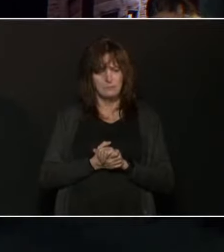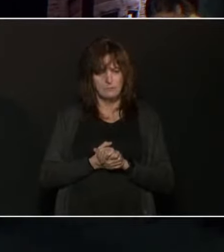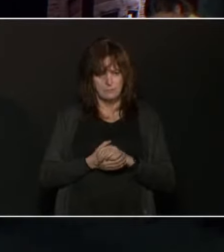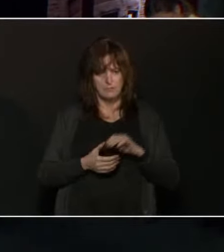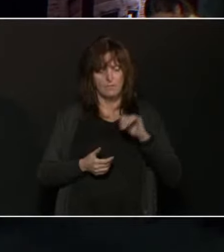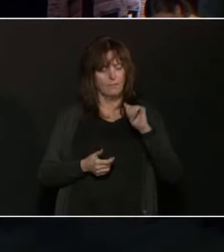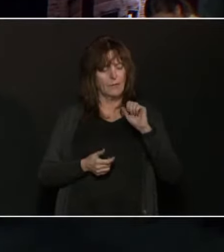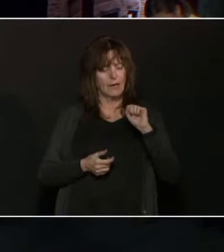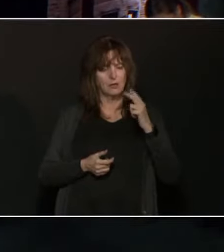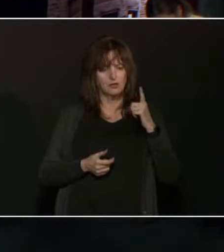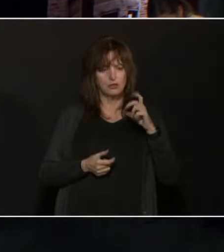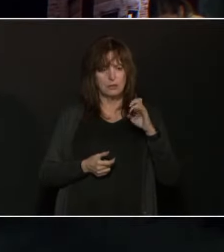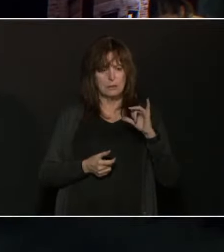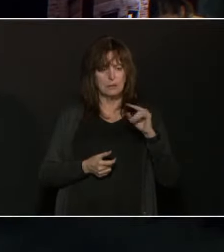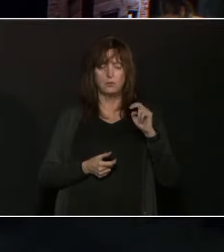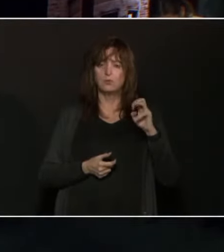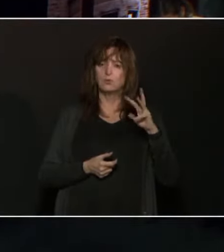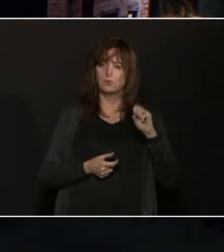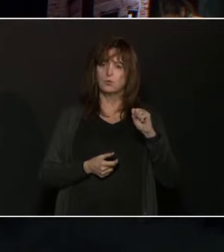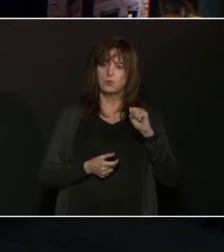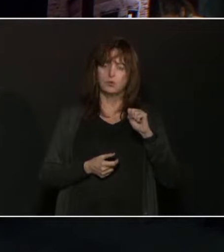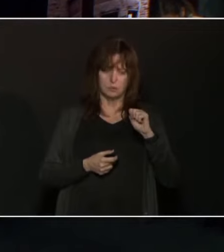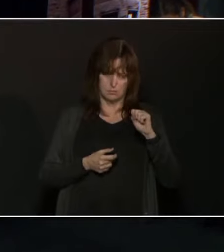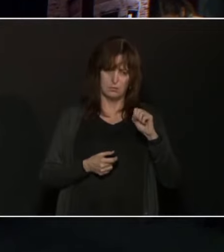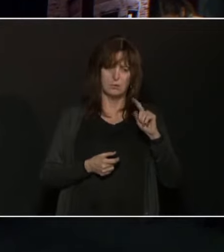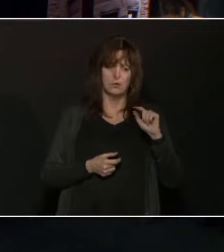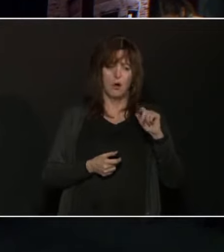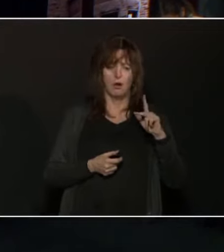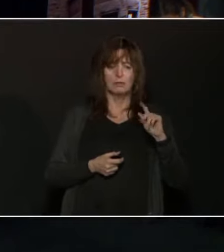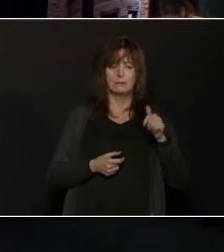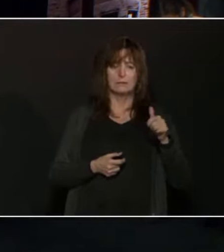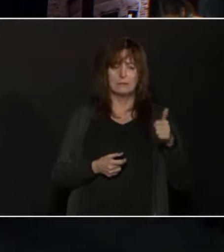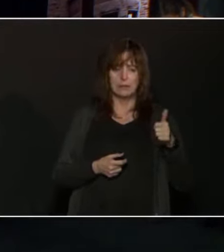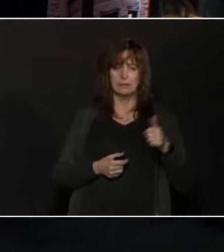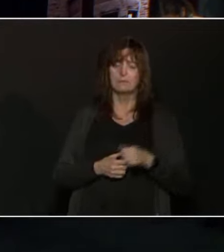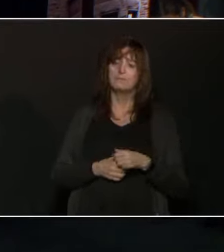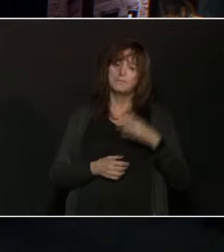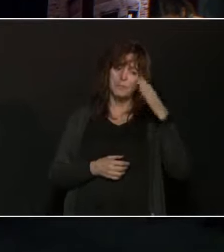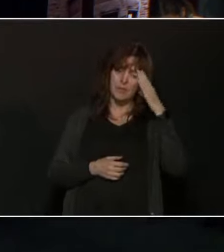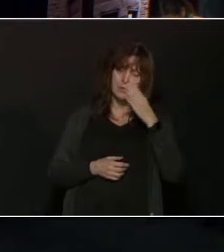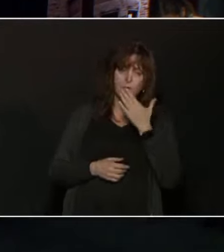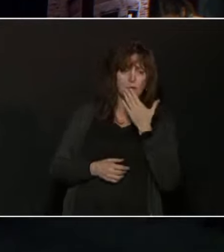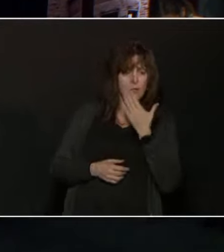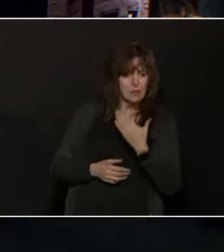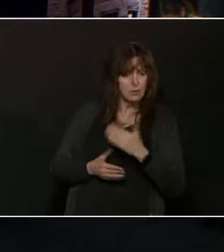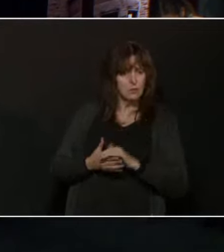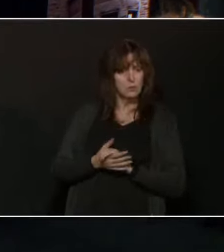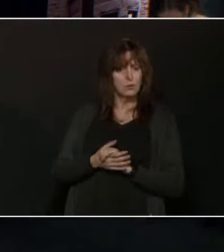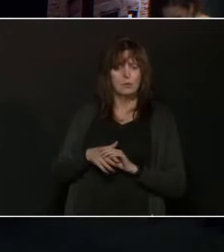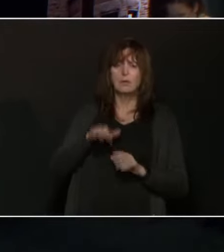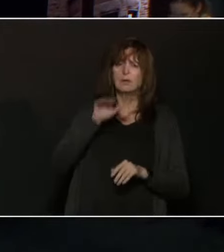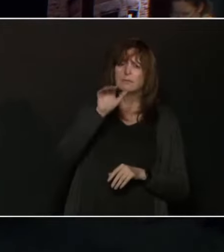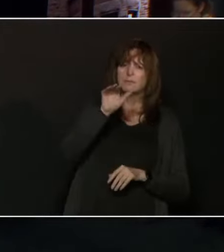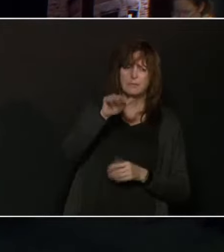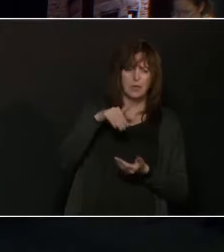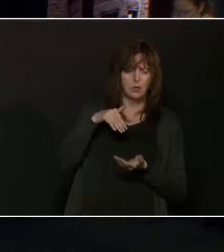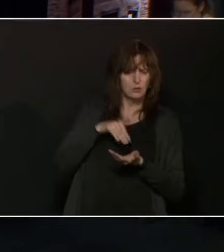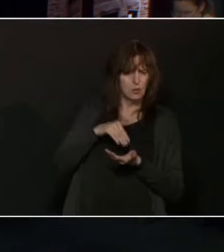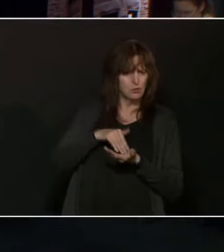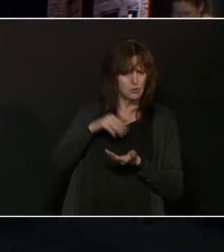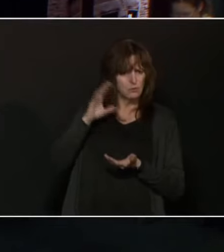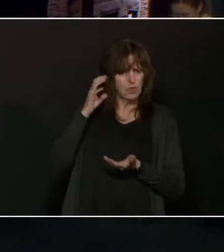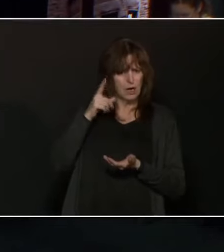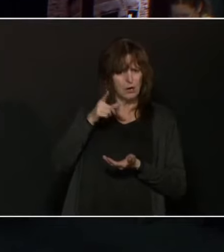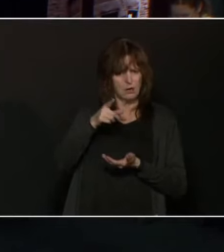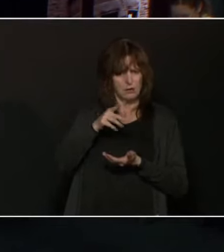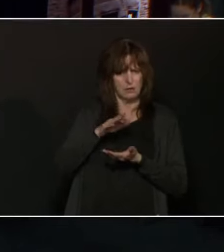ahead. Hi, doctors. Thanks very much for taking my questions. Dr. Brown, you did mention schools, so I wanted to circle back to that. Kids in